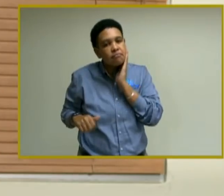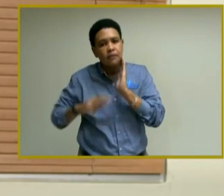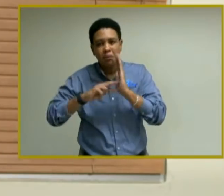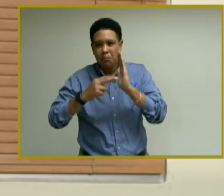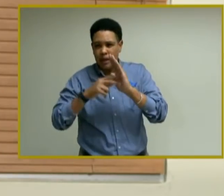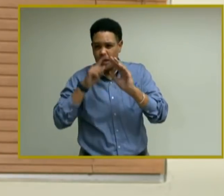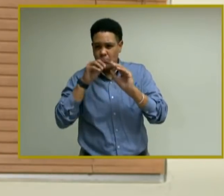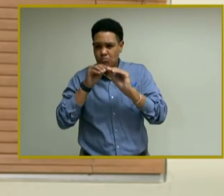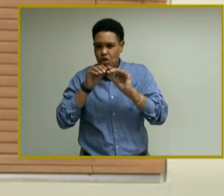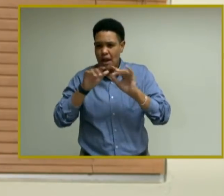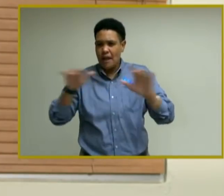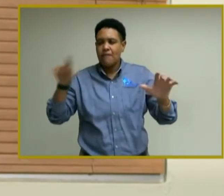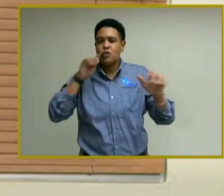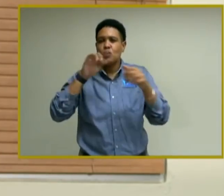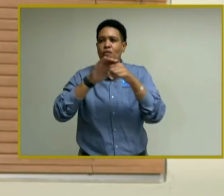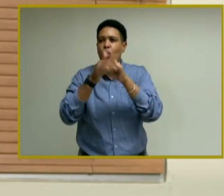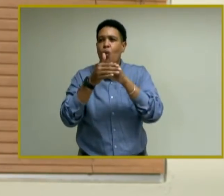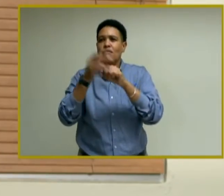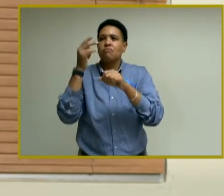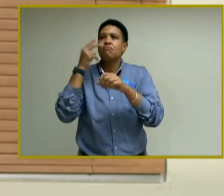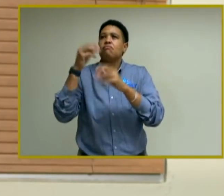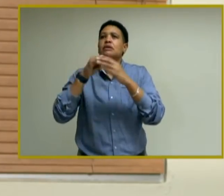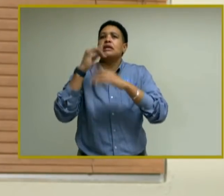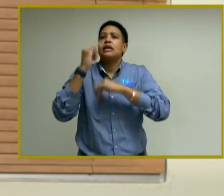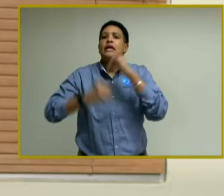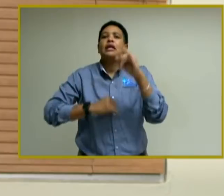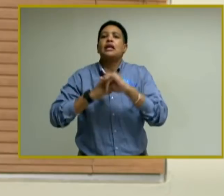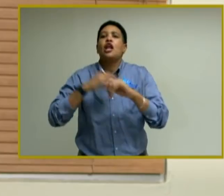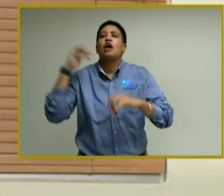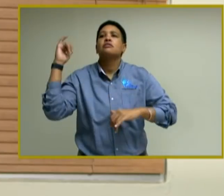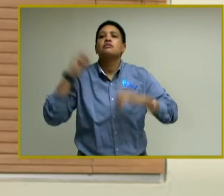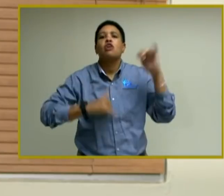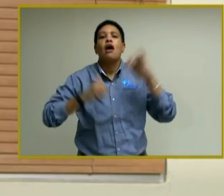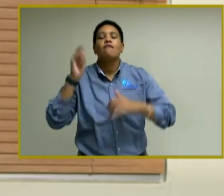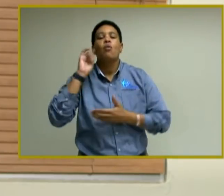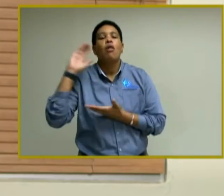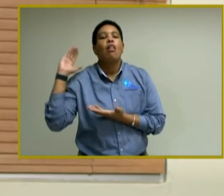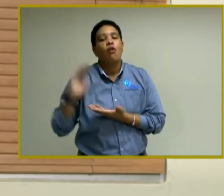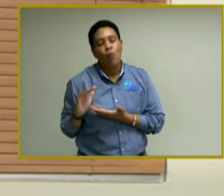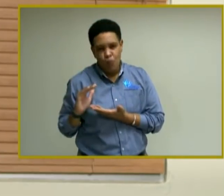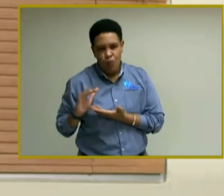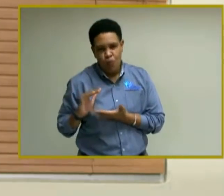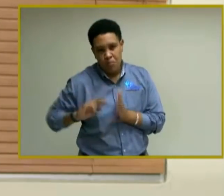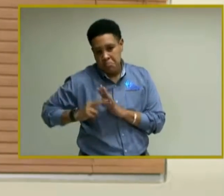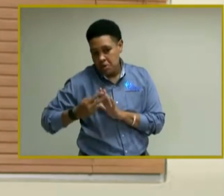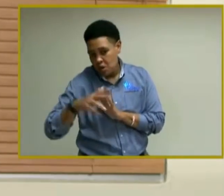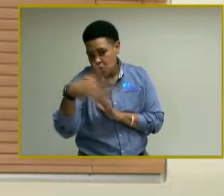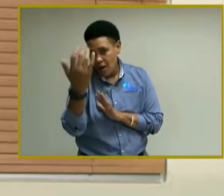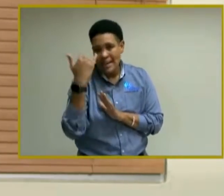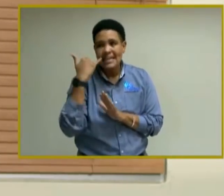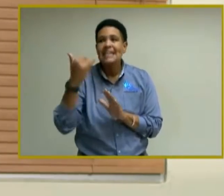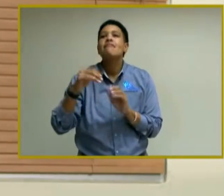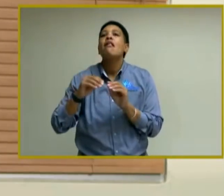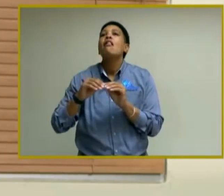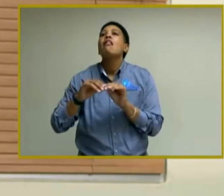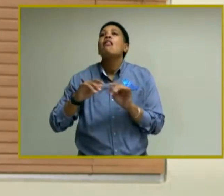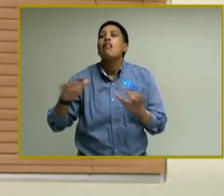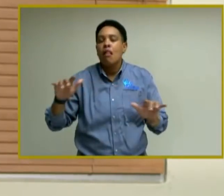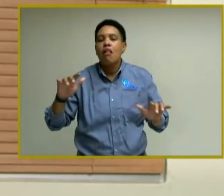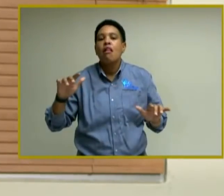prevalence of COVID-19 in international travelers would be low. And therefore, if the prevalence